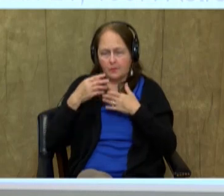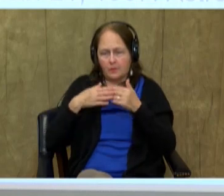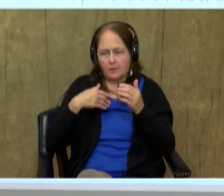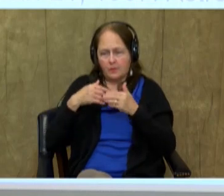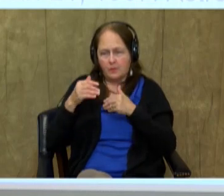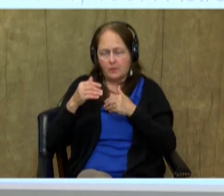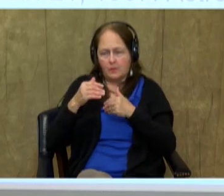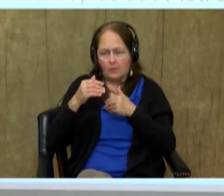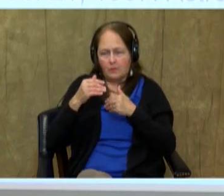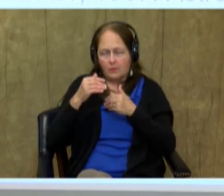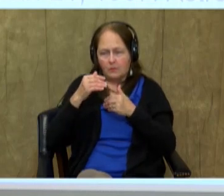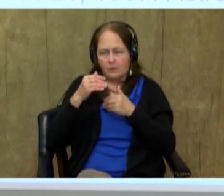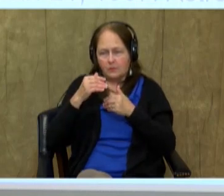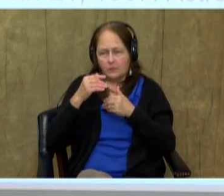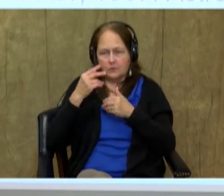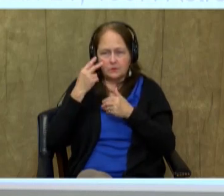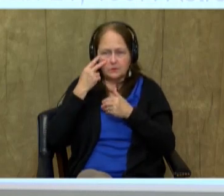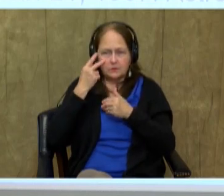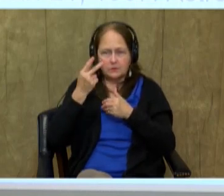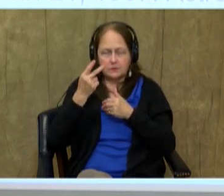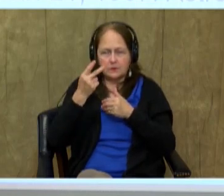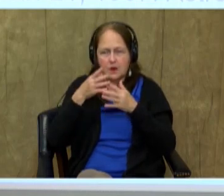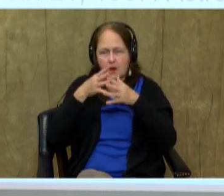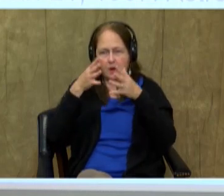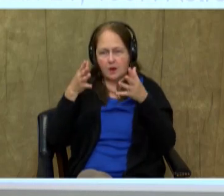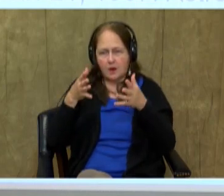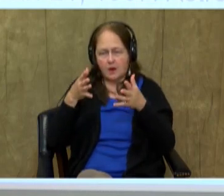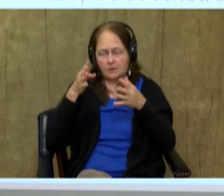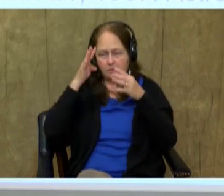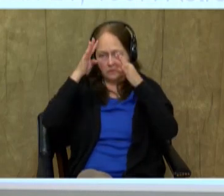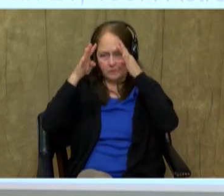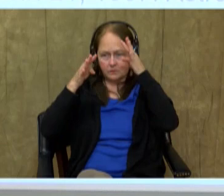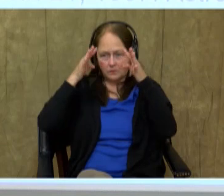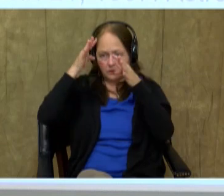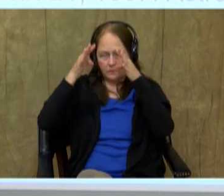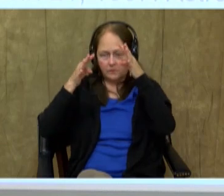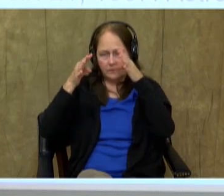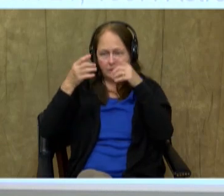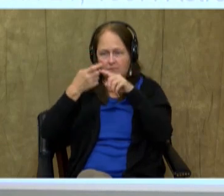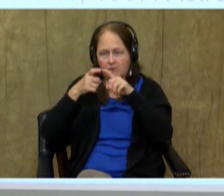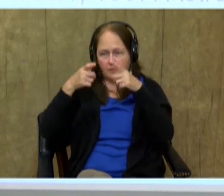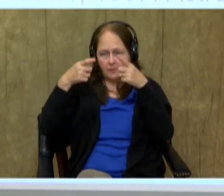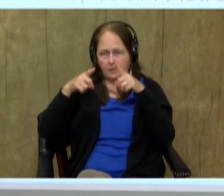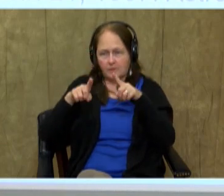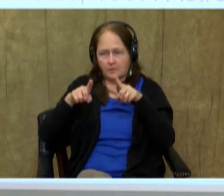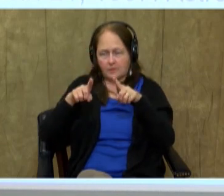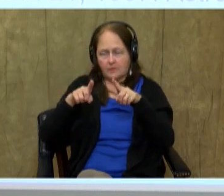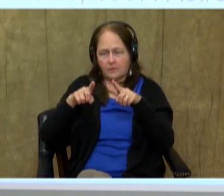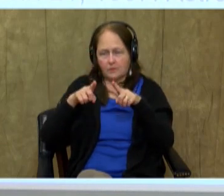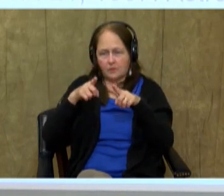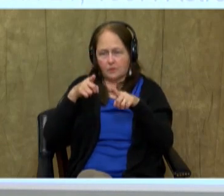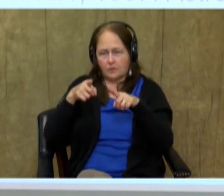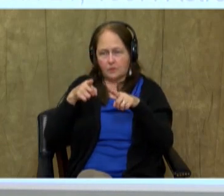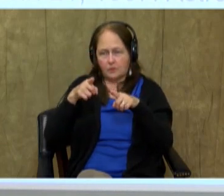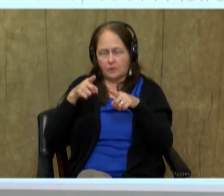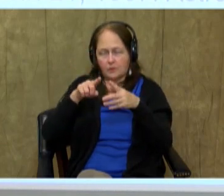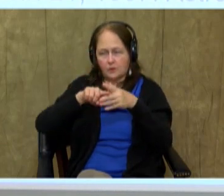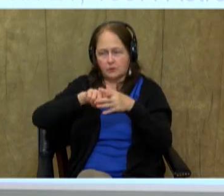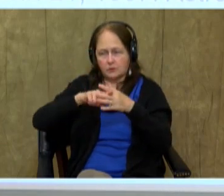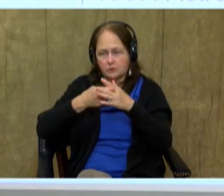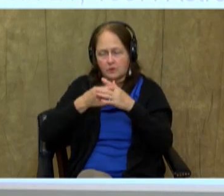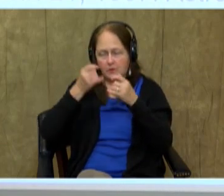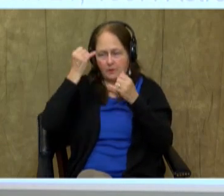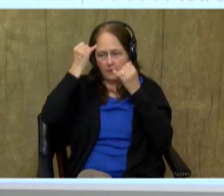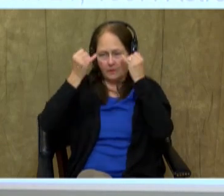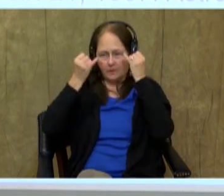However, on the flip side of this, we see a lot of innovation come out of this tragedy. For instance, this begins the